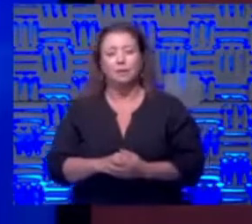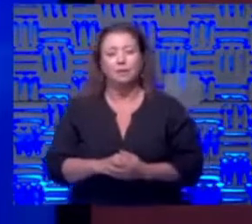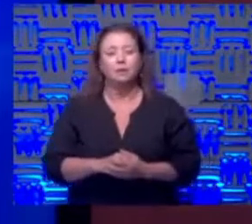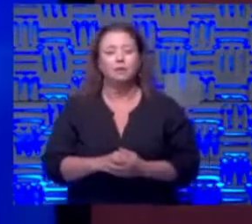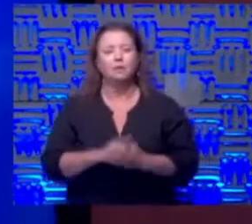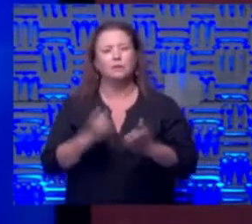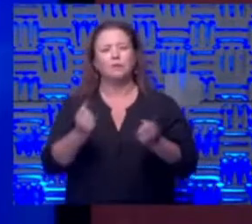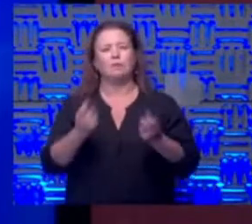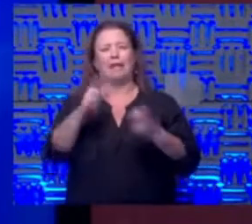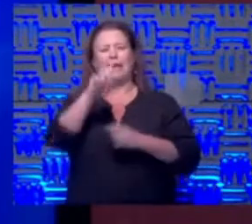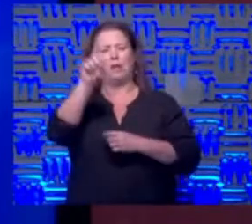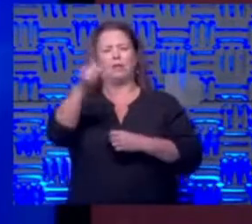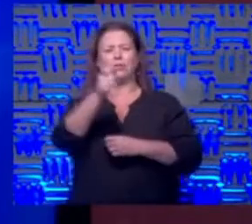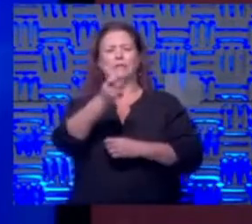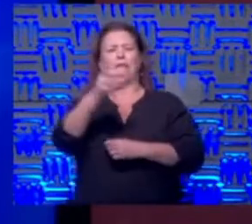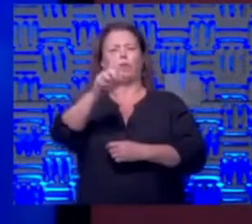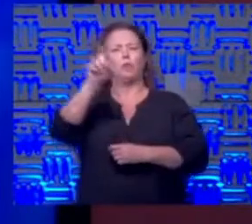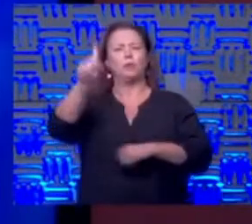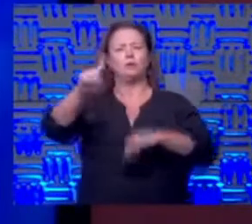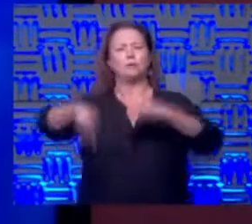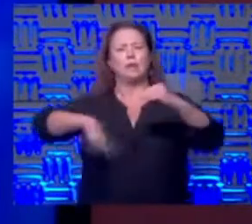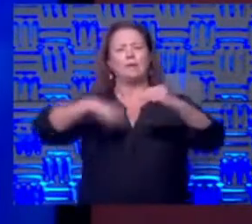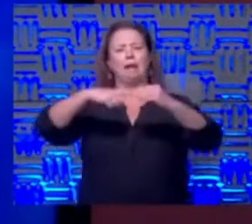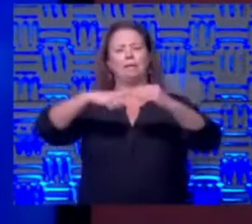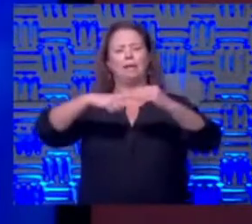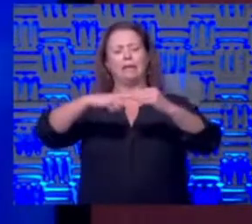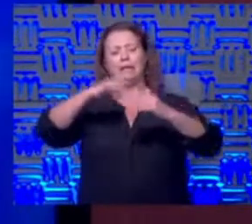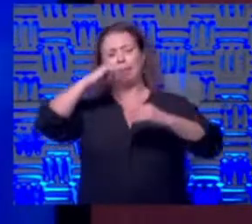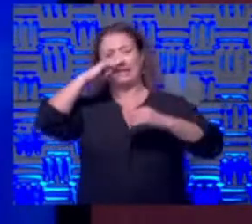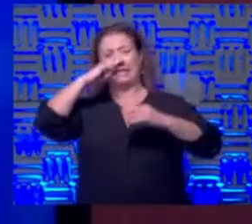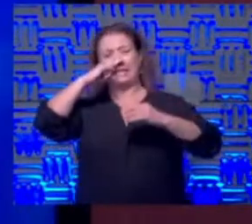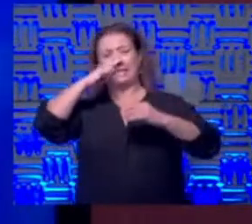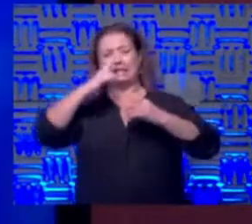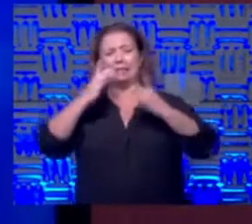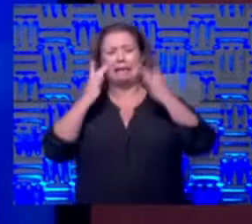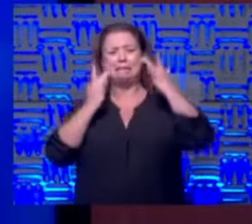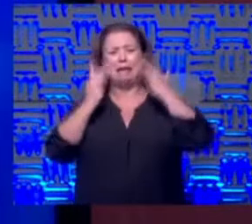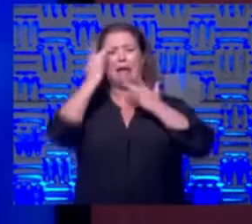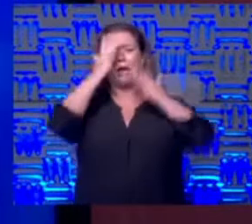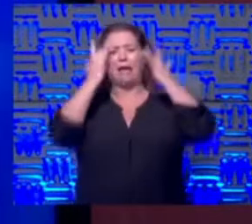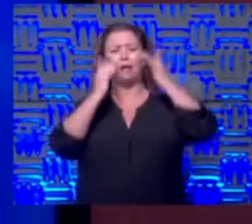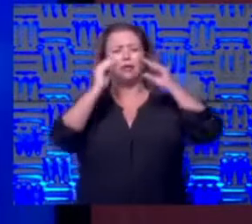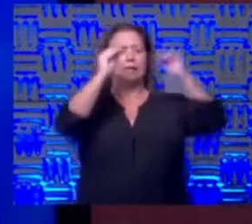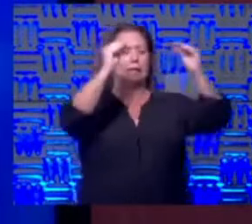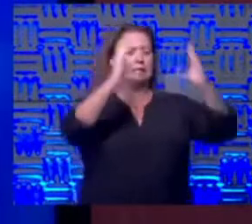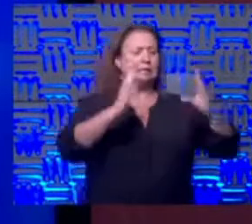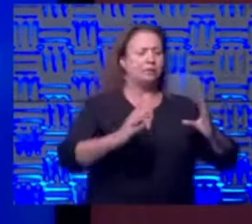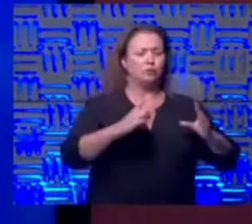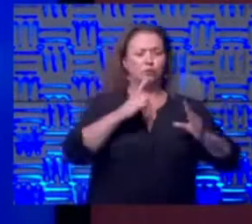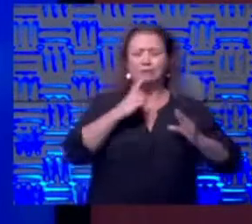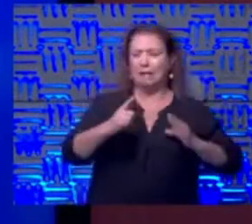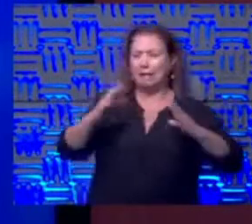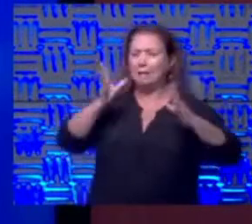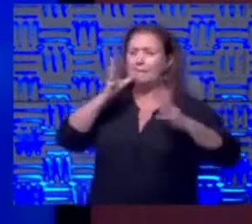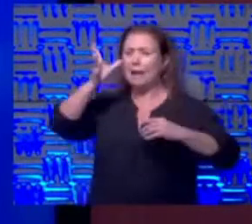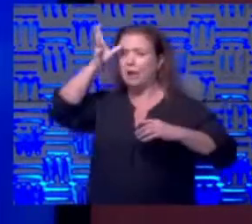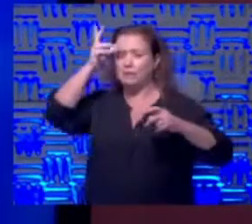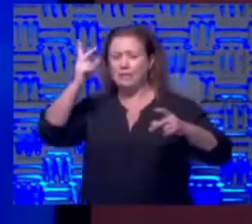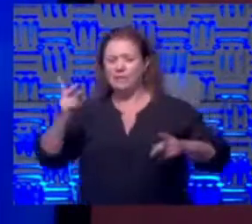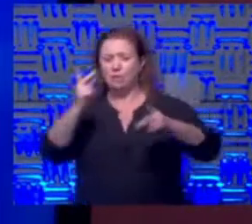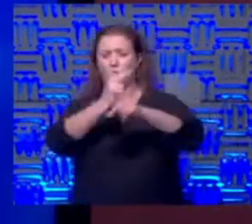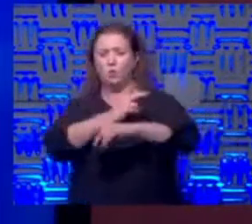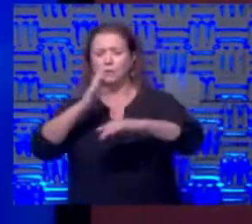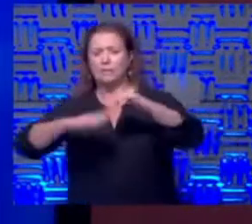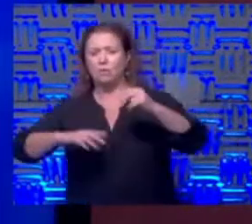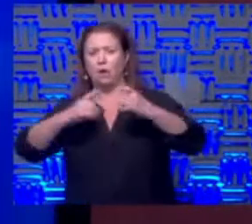of questions, several, about if little kids touch their mask, the teachers are telling parents that's worse than